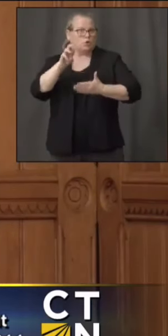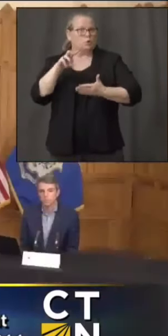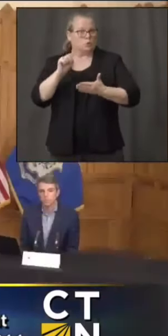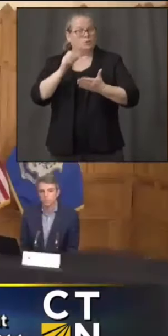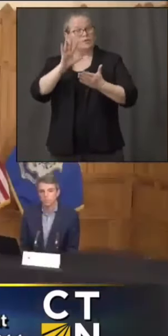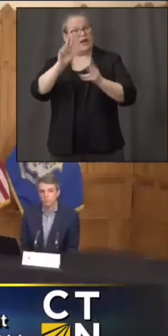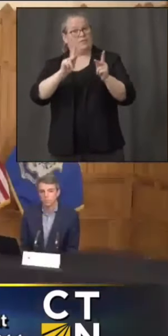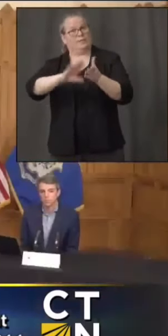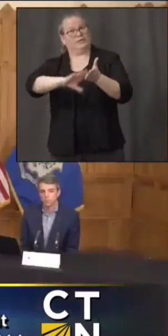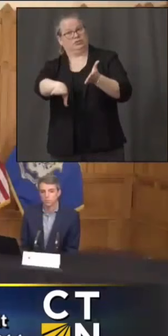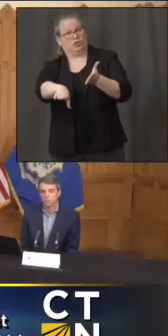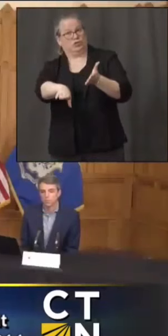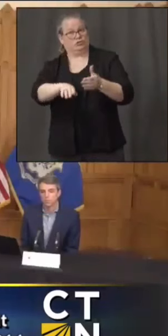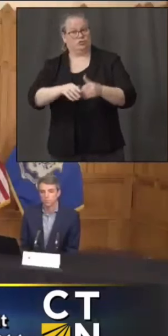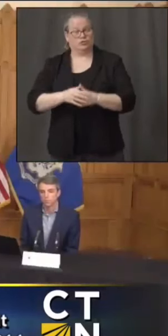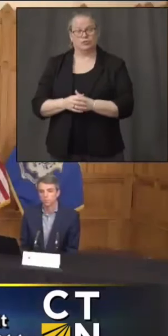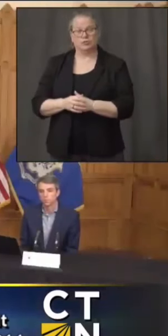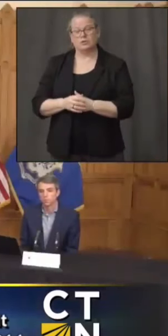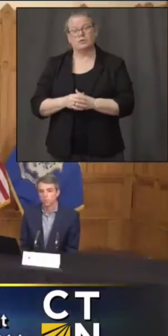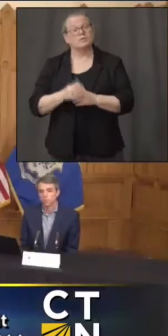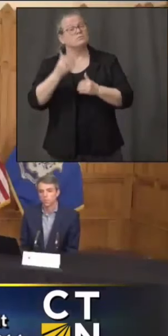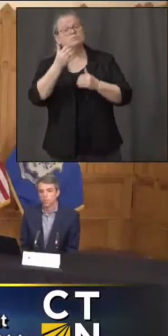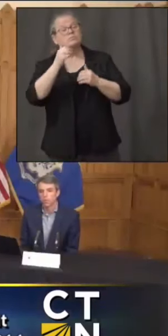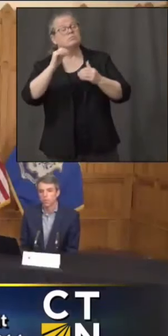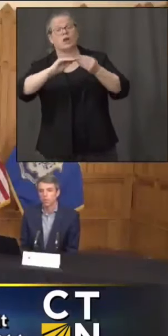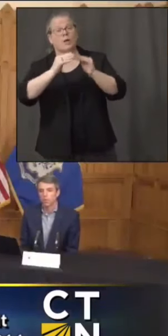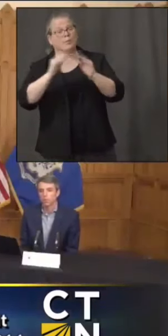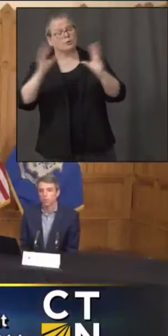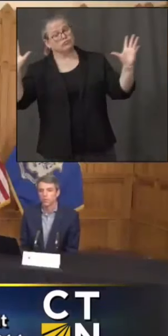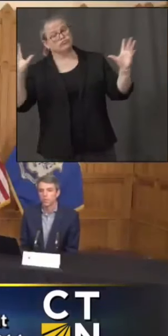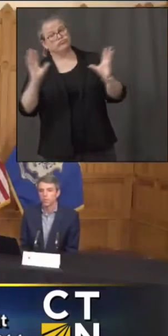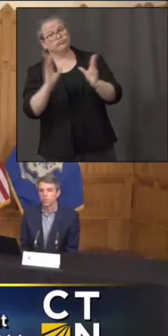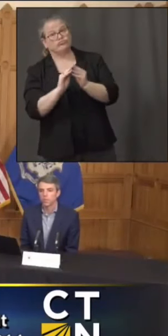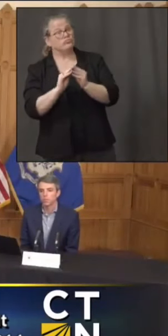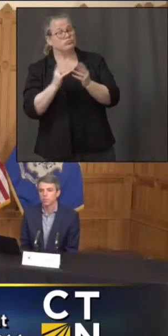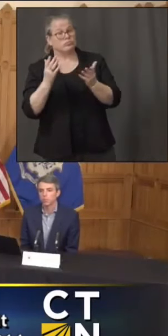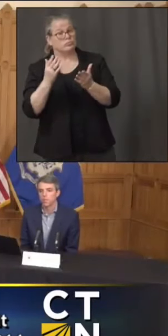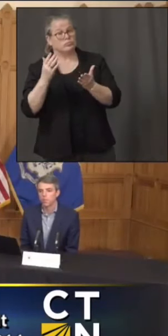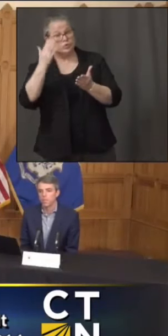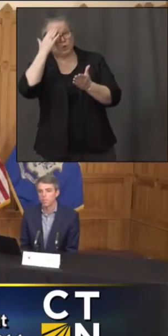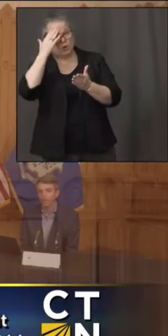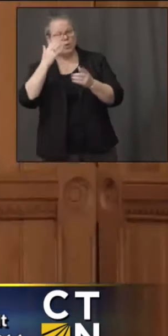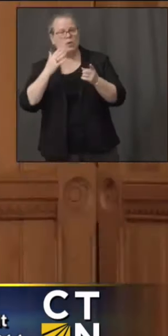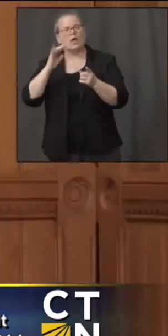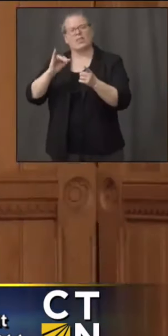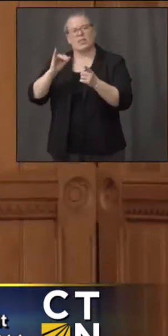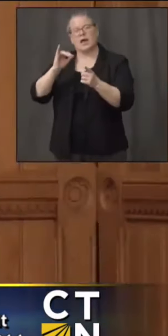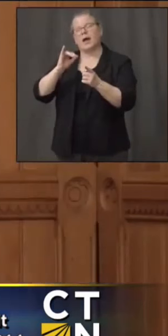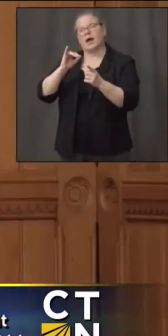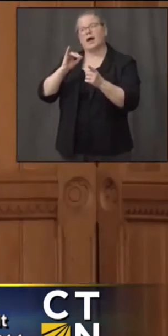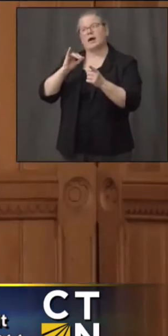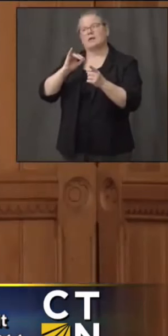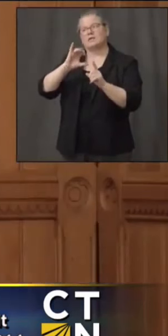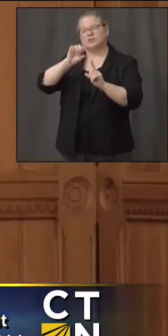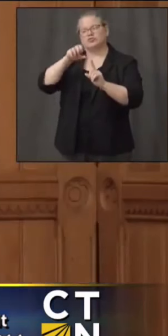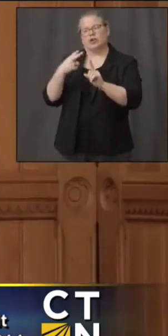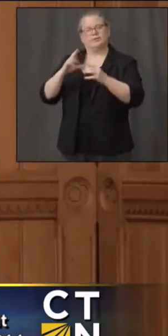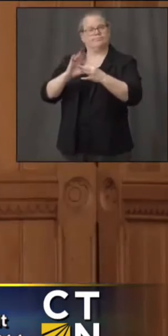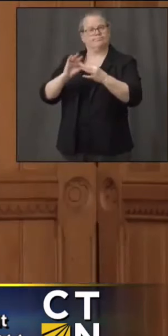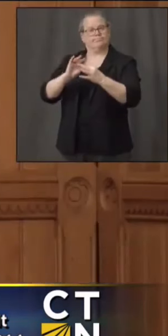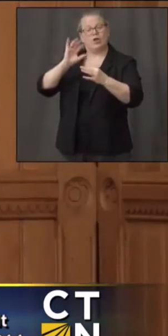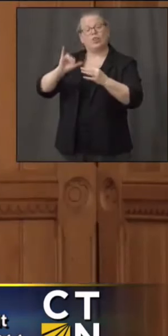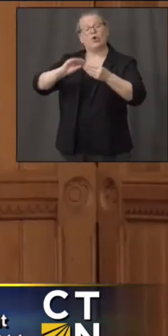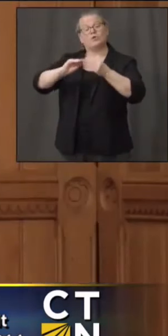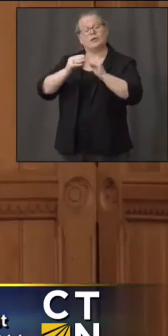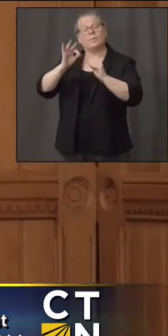Do we have any overall figures, Josh? Well, we'll share the usual big data list of all the nursing homes